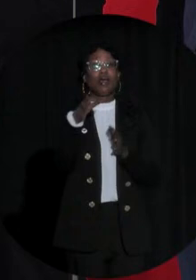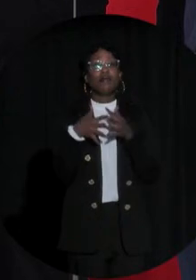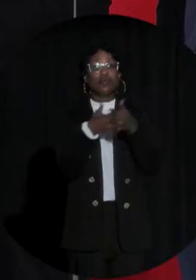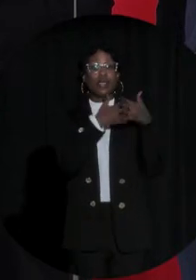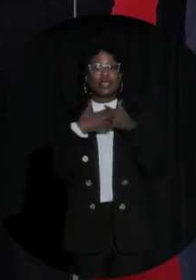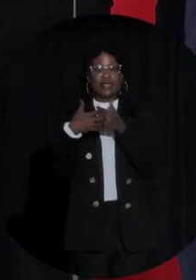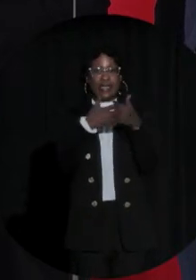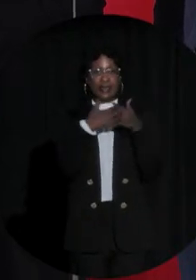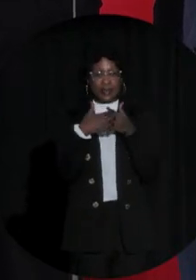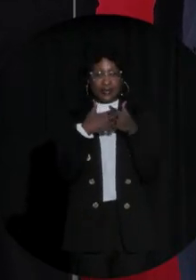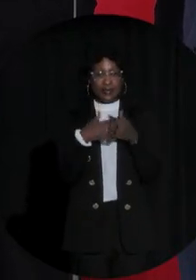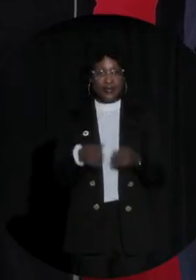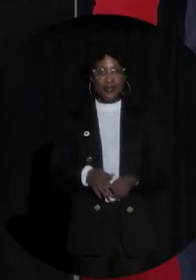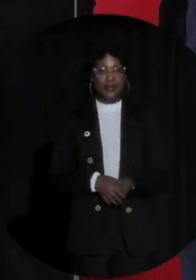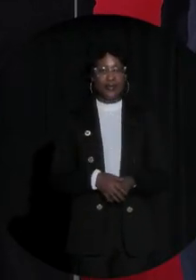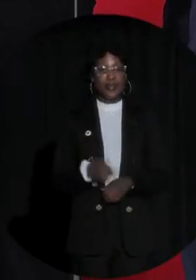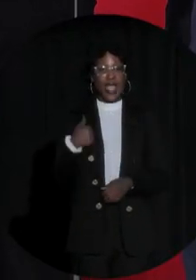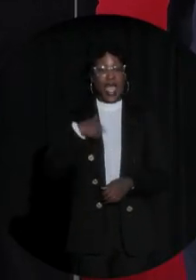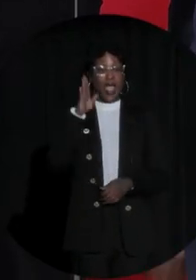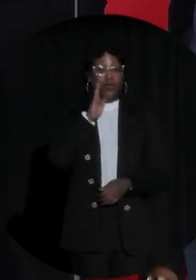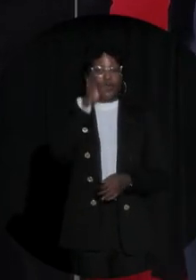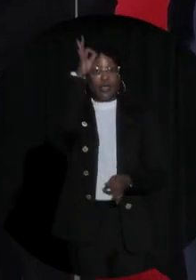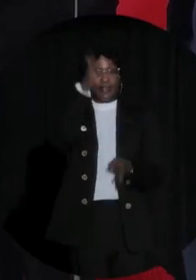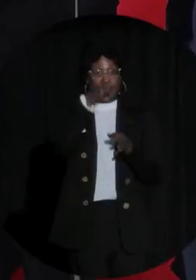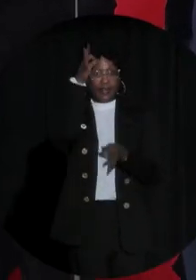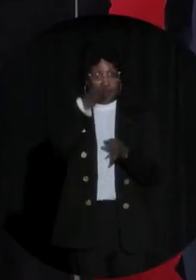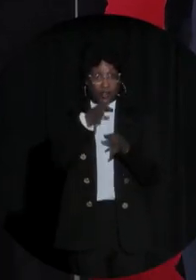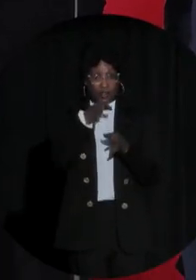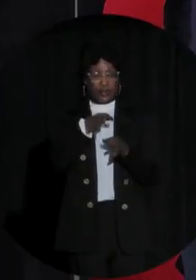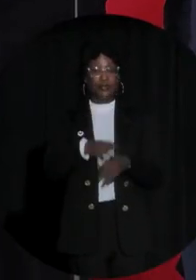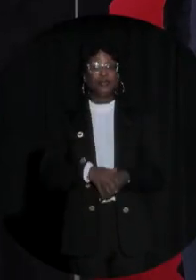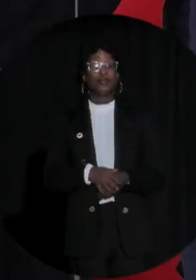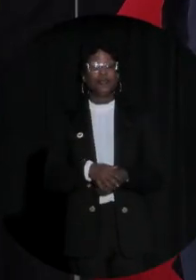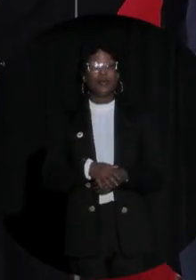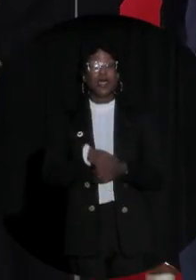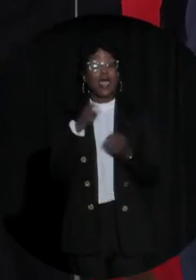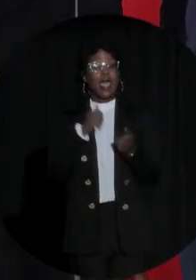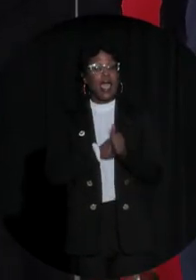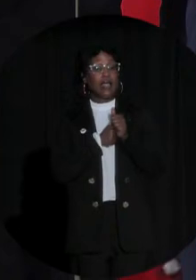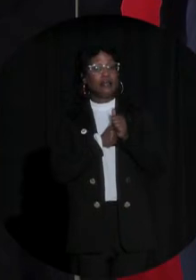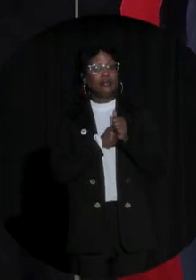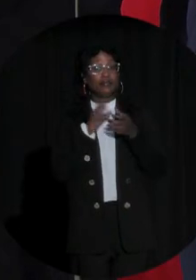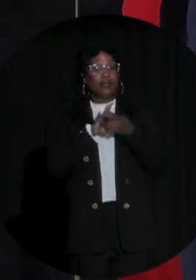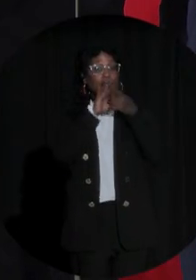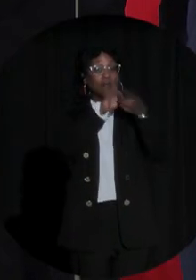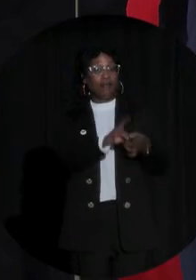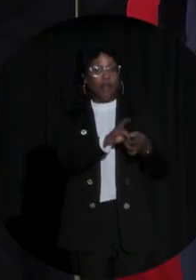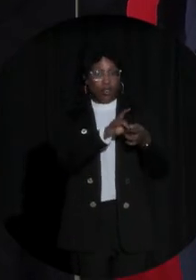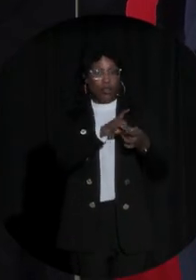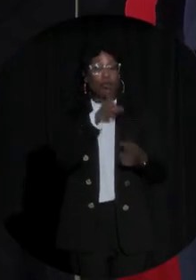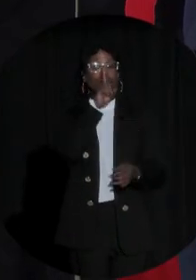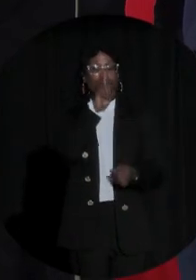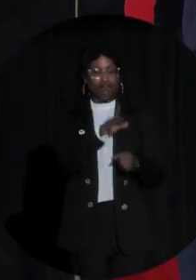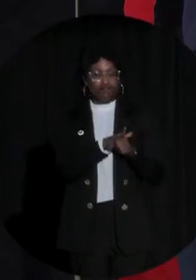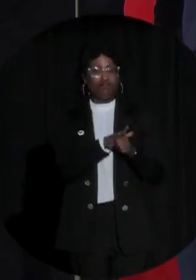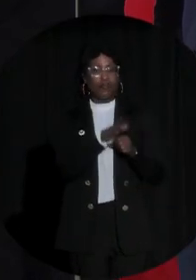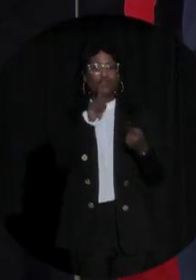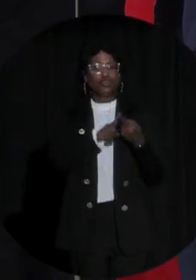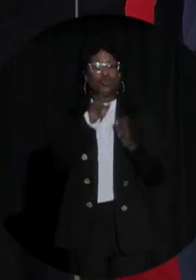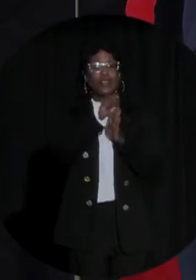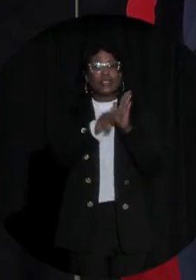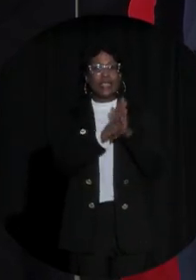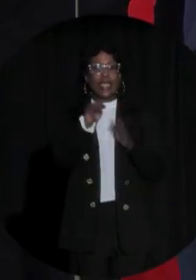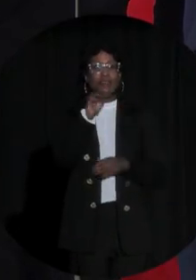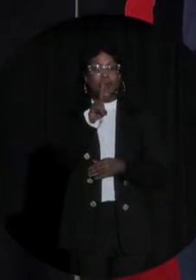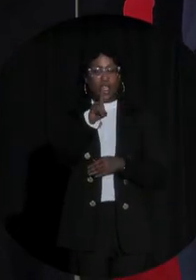United States. And that I will be faithful. And that I will be faithful. And bear true allegiance to the state of Maryland. And bear true allegiance to